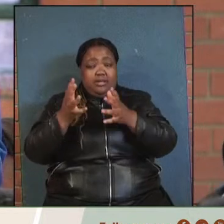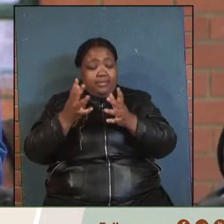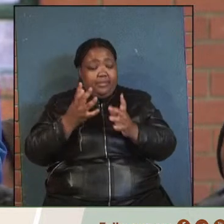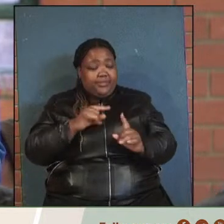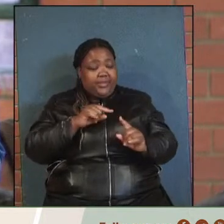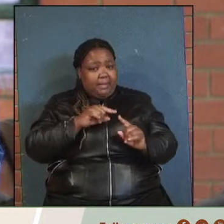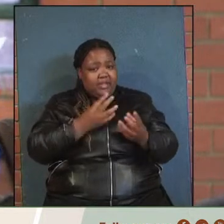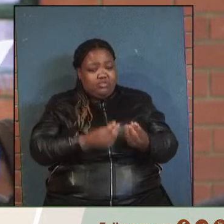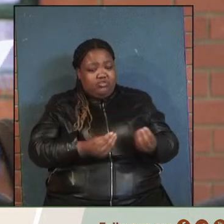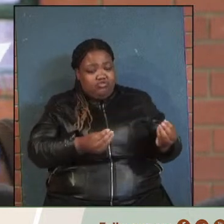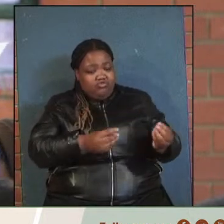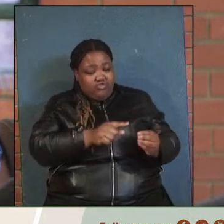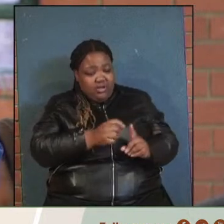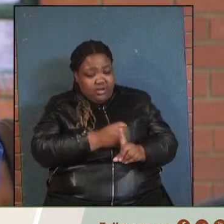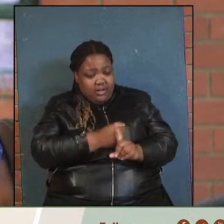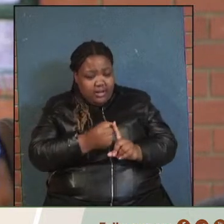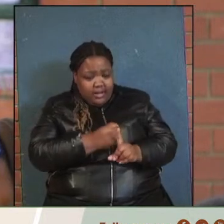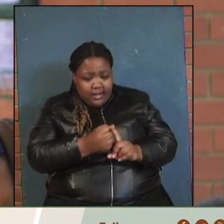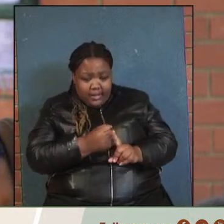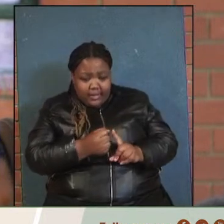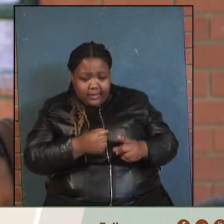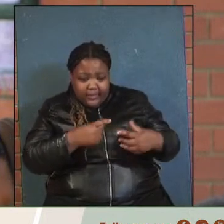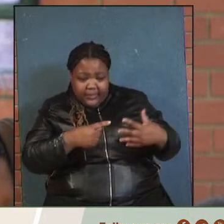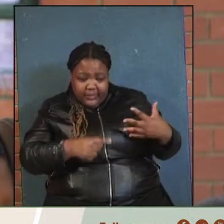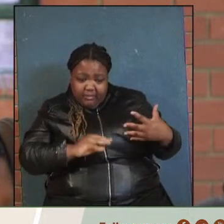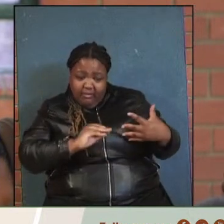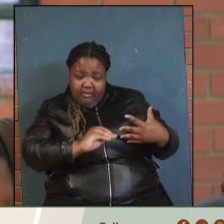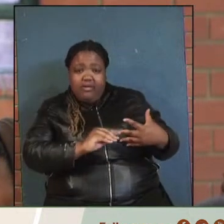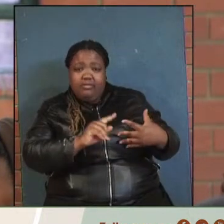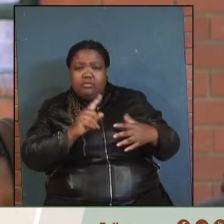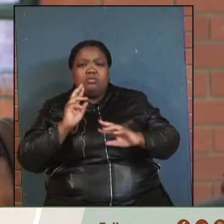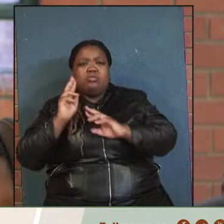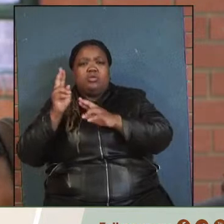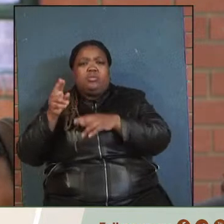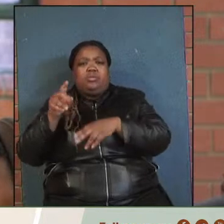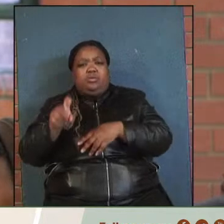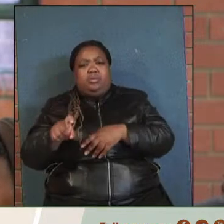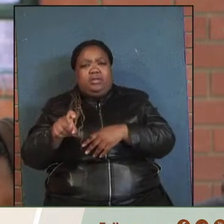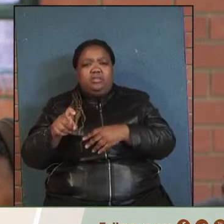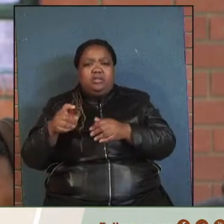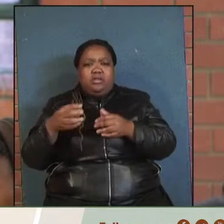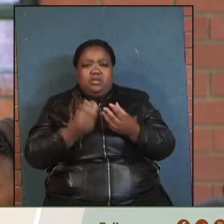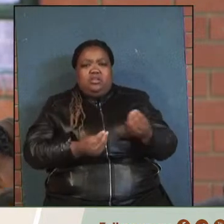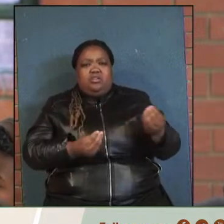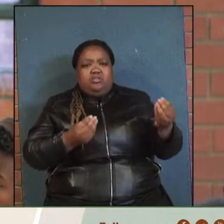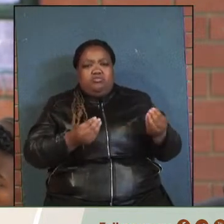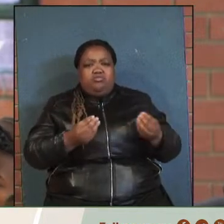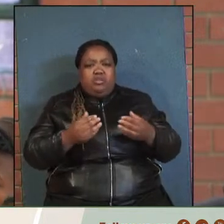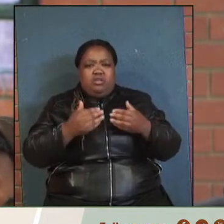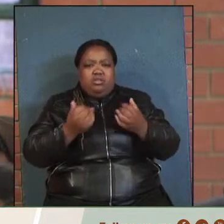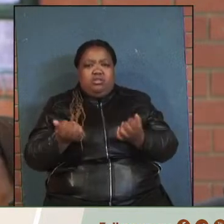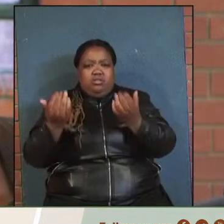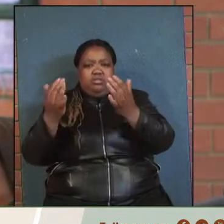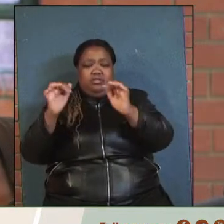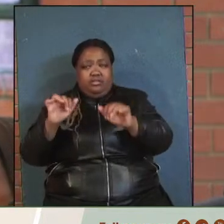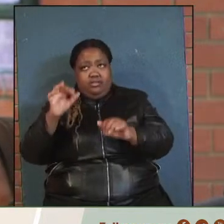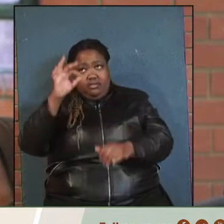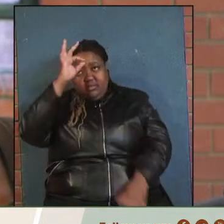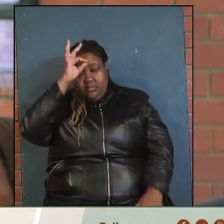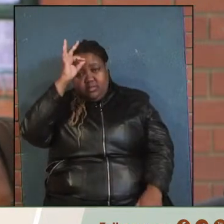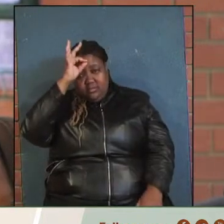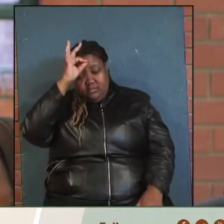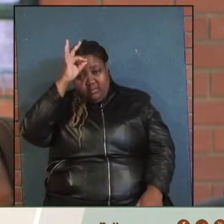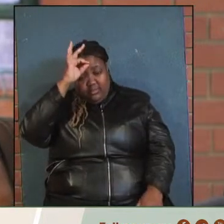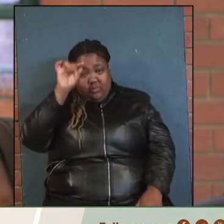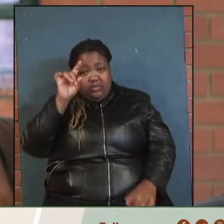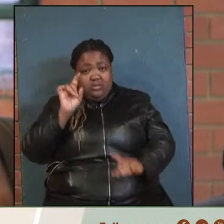see evidence of abuse, make a report to State Child Protective Services, department, or local police. When talking